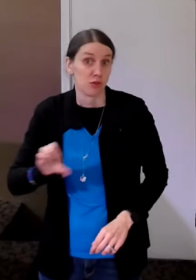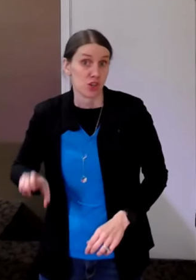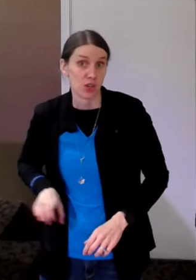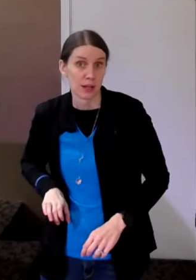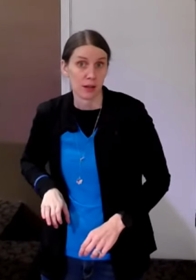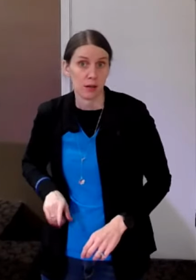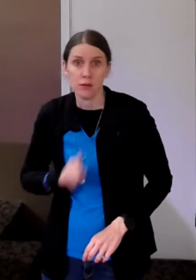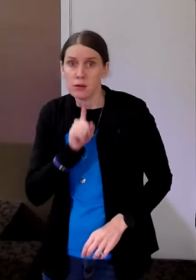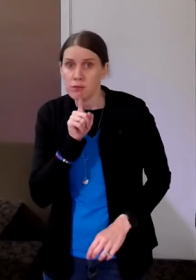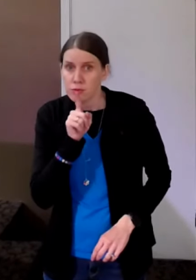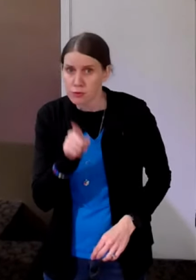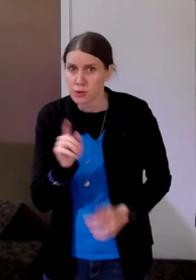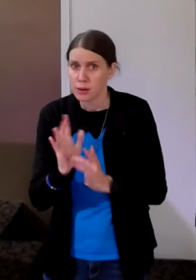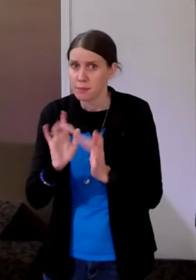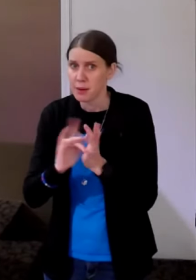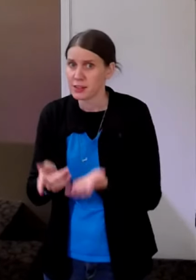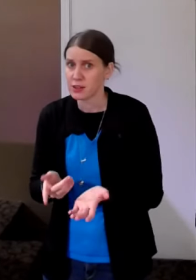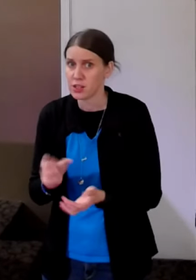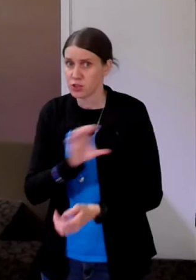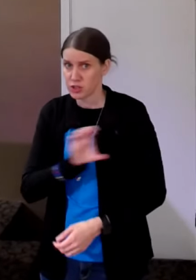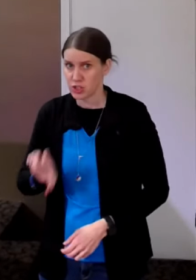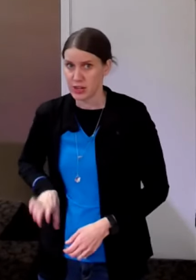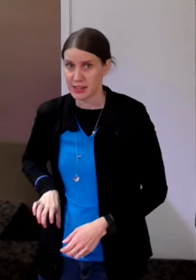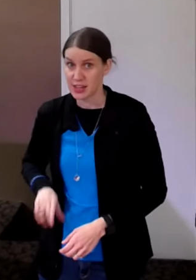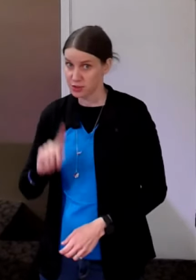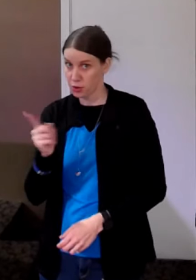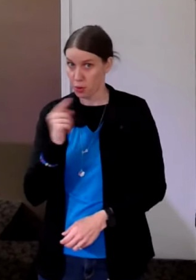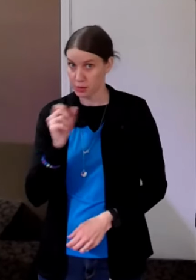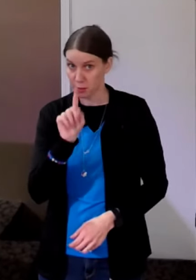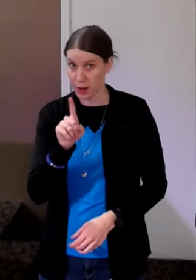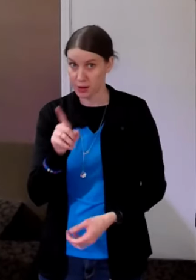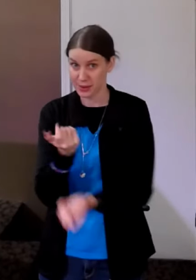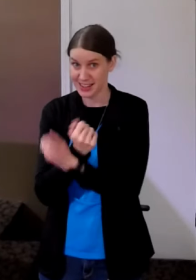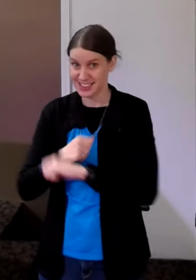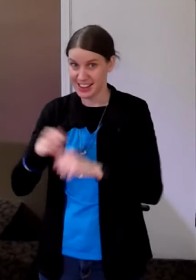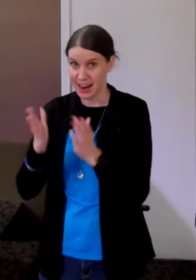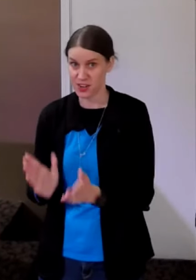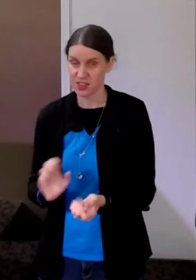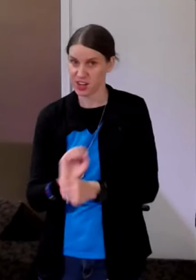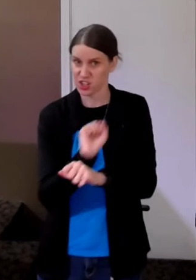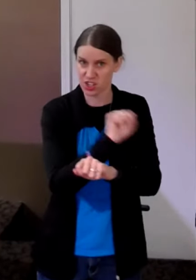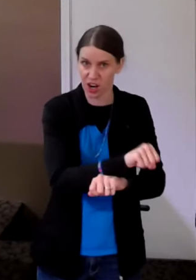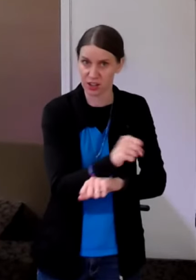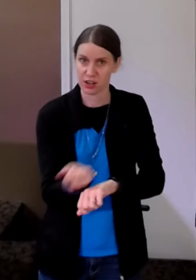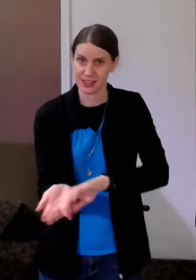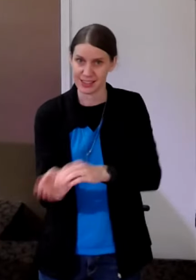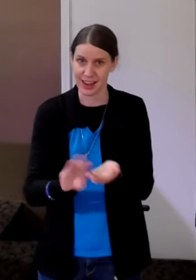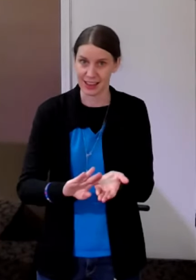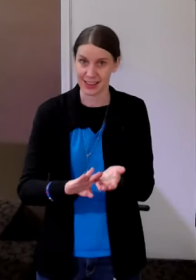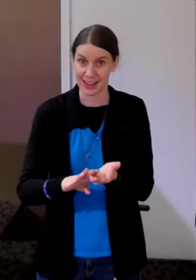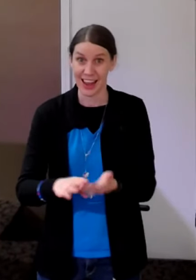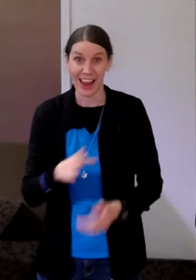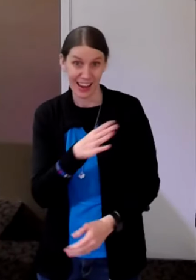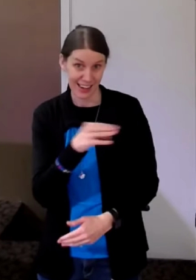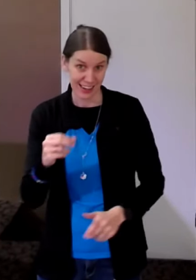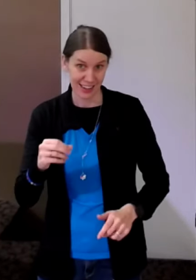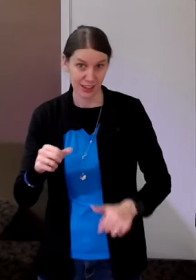Christianity, true biblical Christianity, is the only one with a Savior who has conquered death and lives